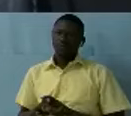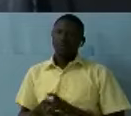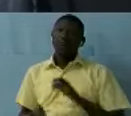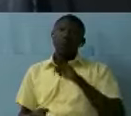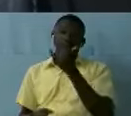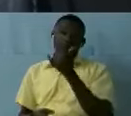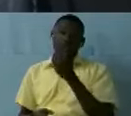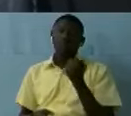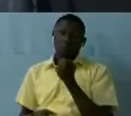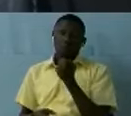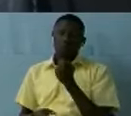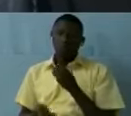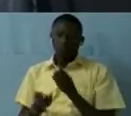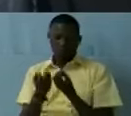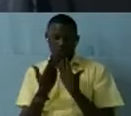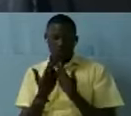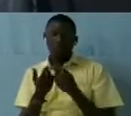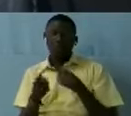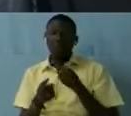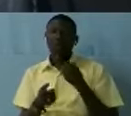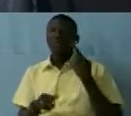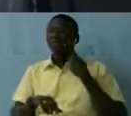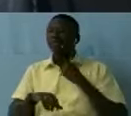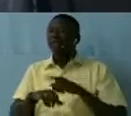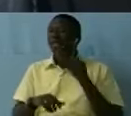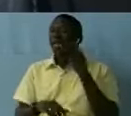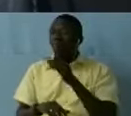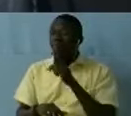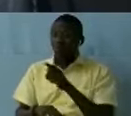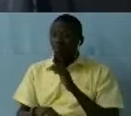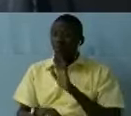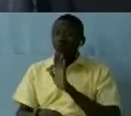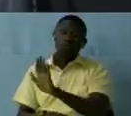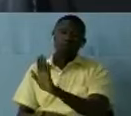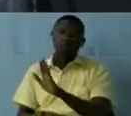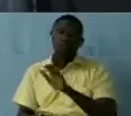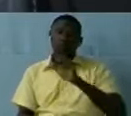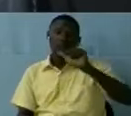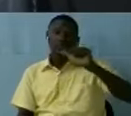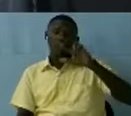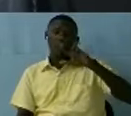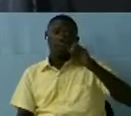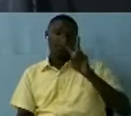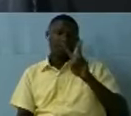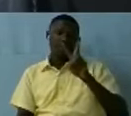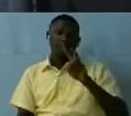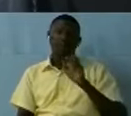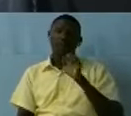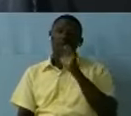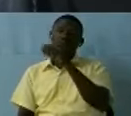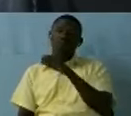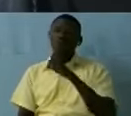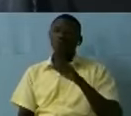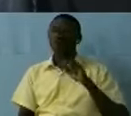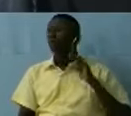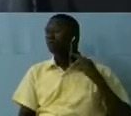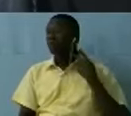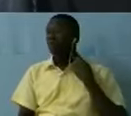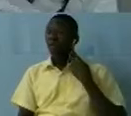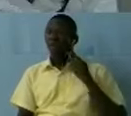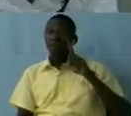Yes, because I was told that once you stop the ARV, your viral load increases. Nata bula fo kar woro mbukami. And I had